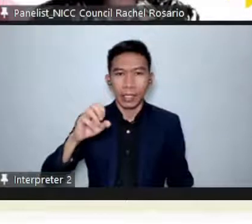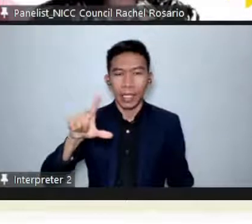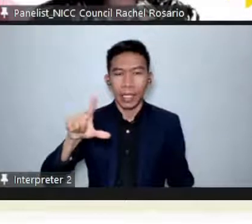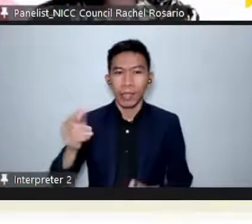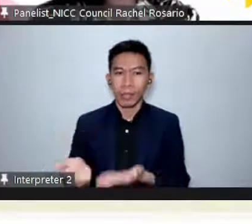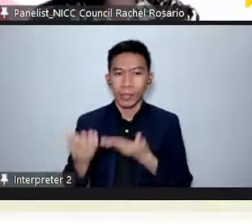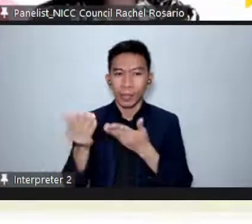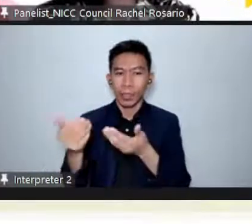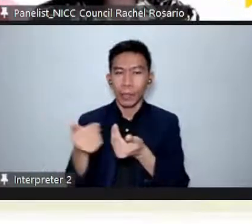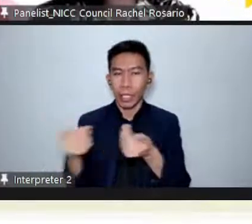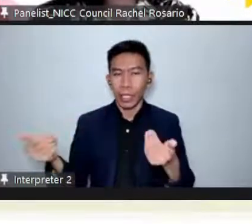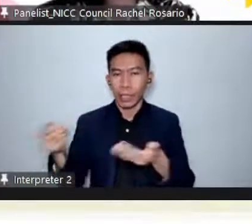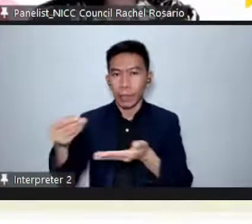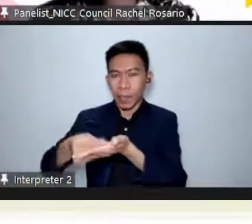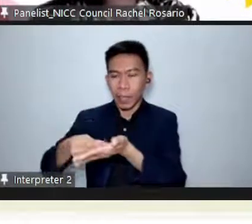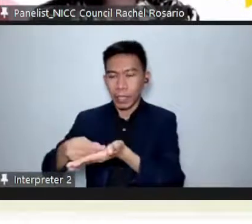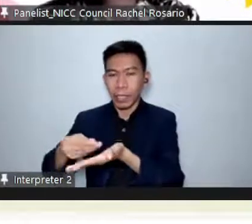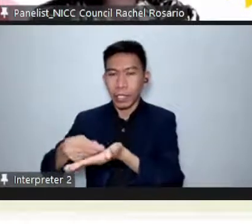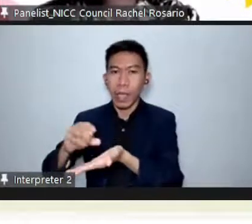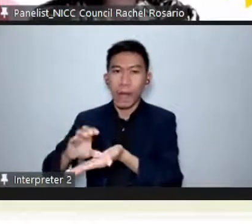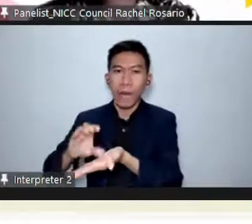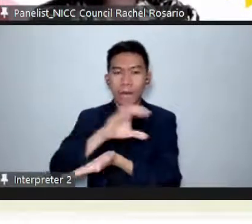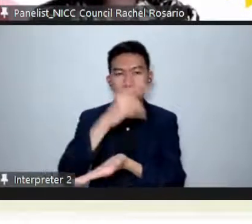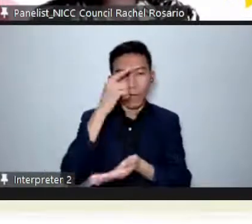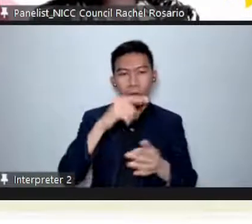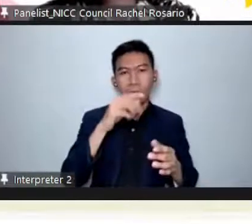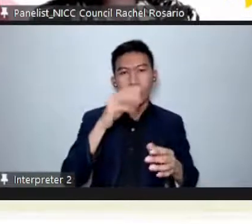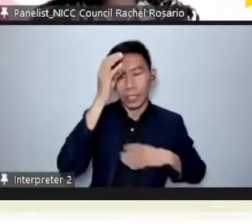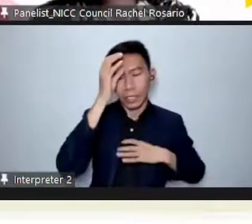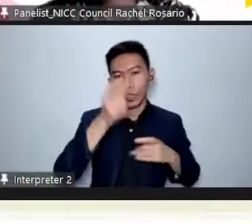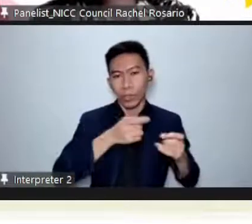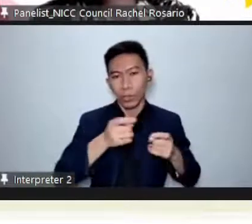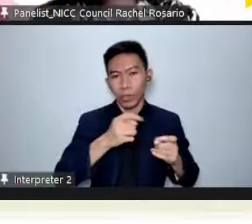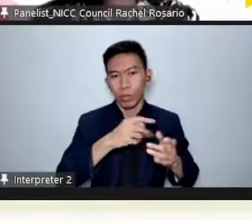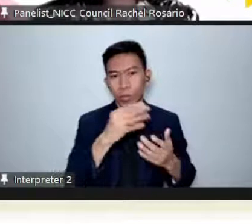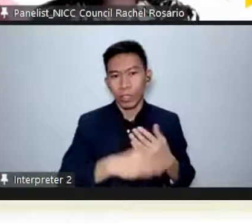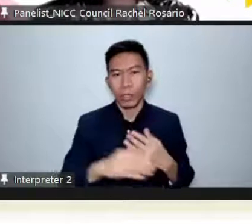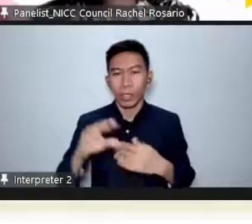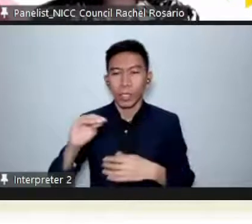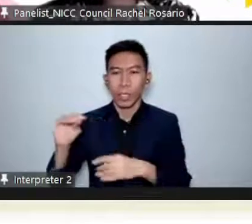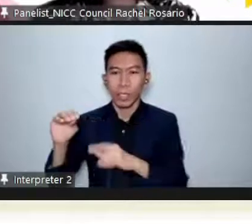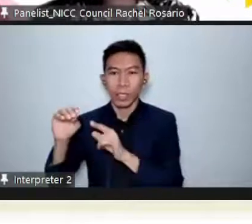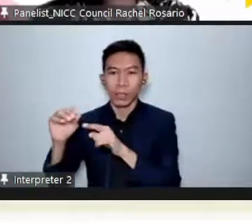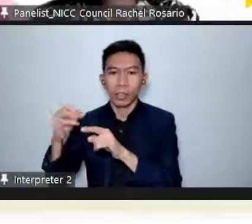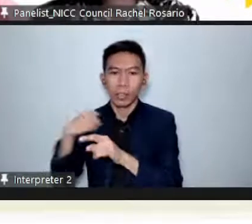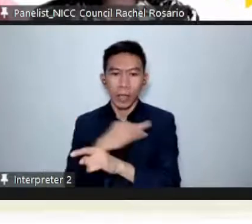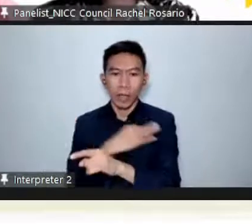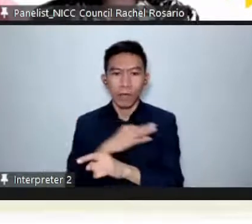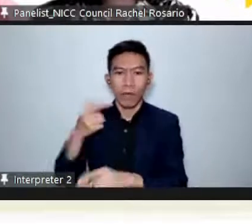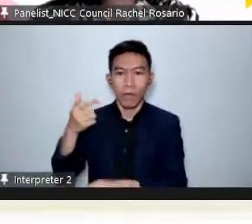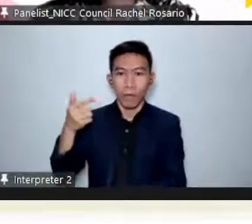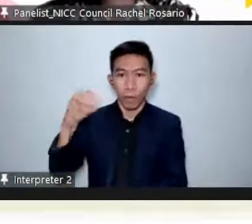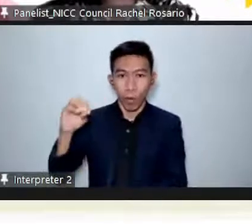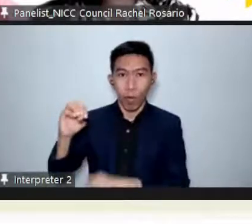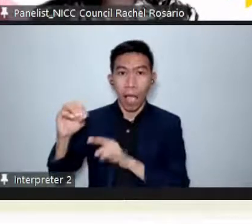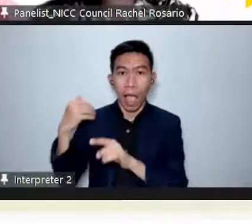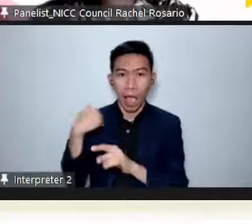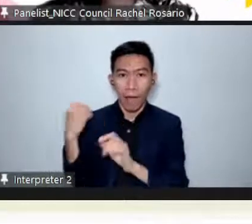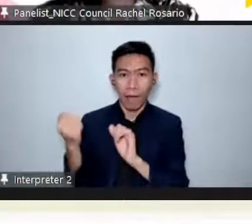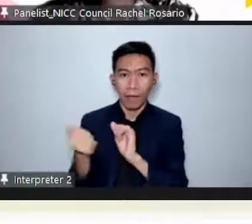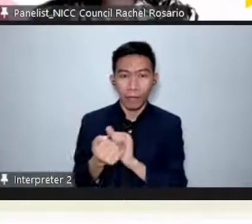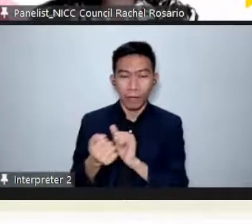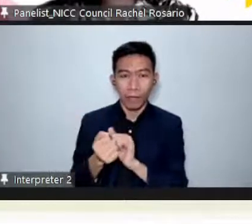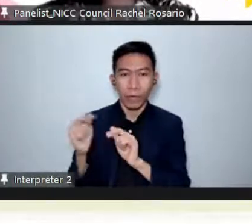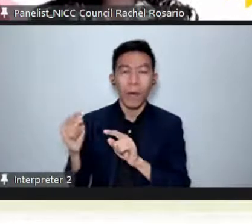cancer control program. And we have Jod here, the staff of Senator Go. This is something we can take note of because Congress is in